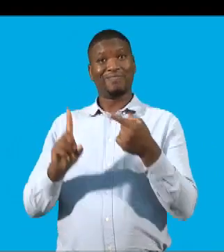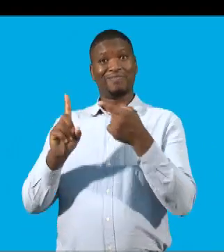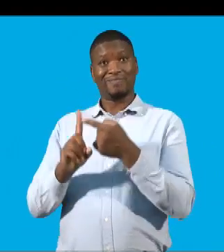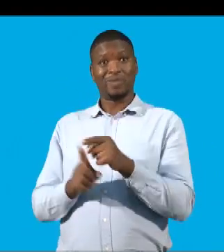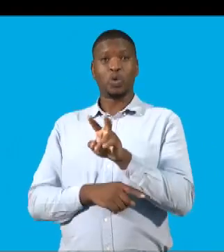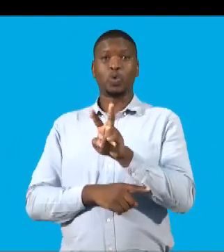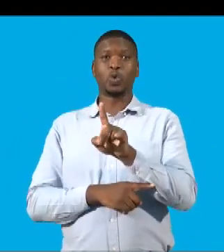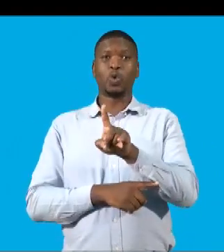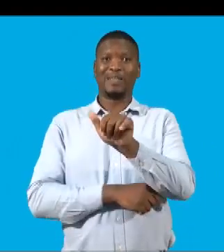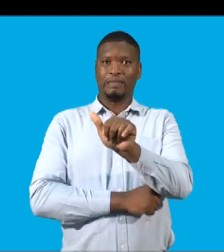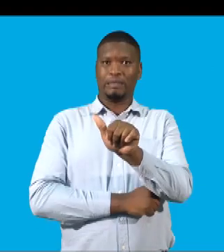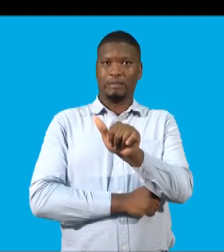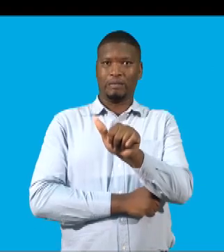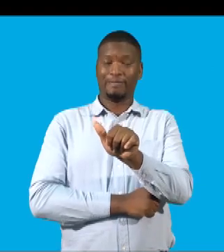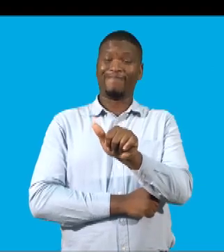is